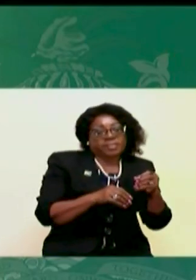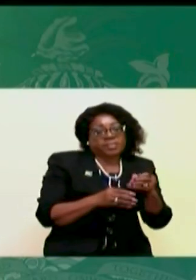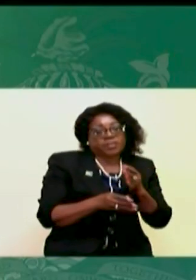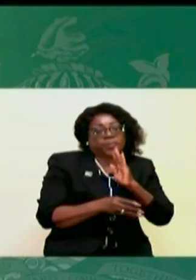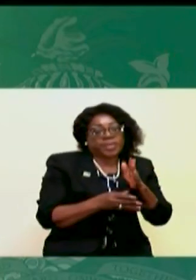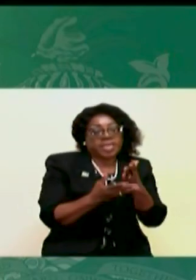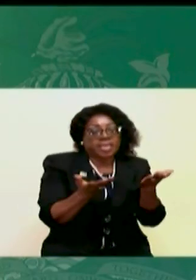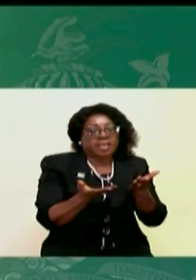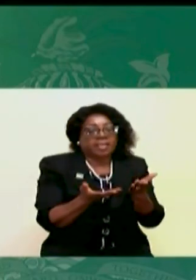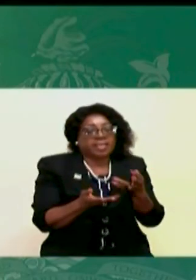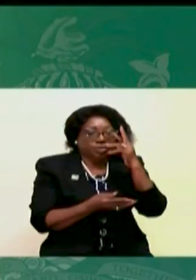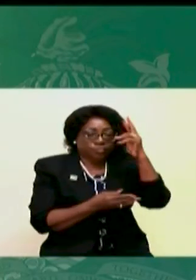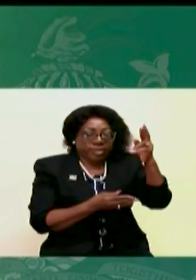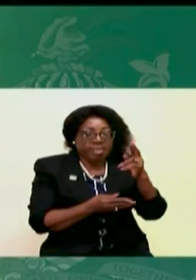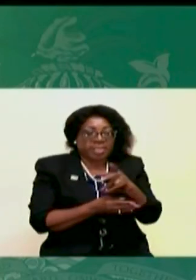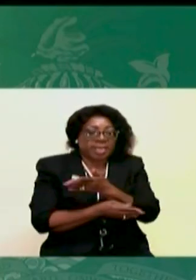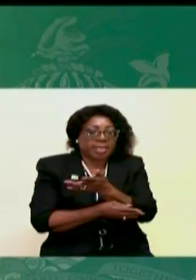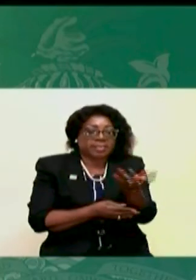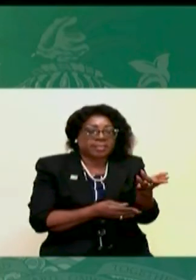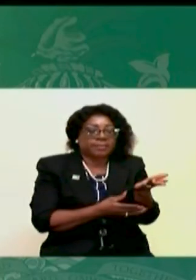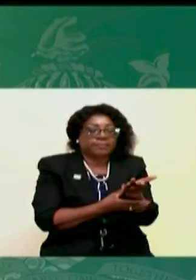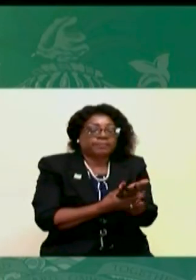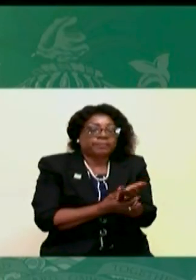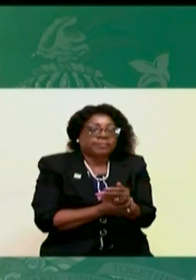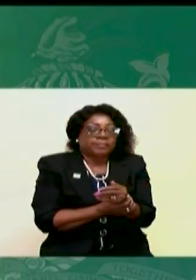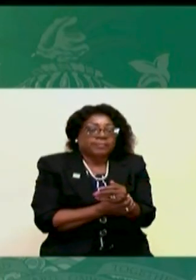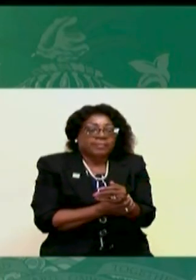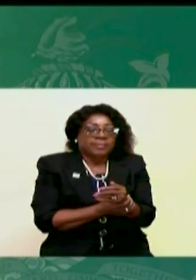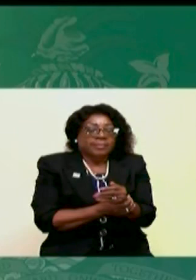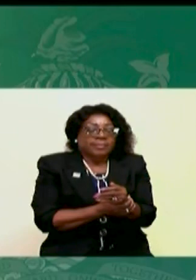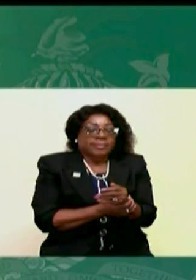us recognize you. Please stand. Come here, Fernanda.